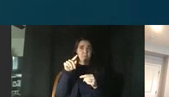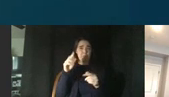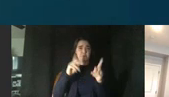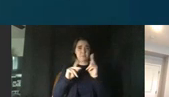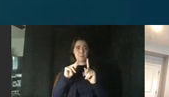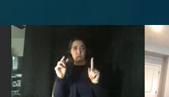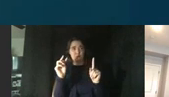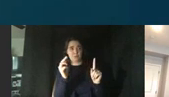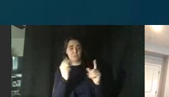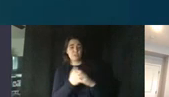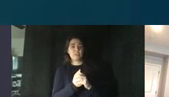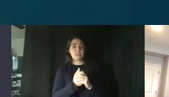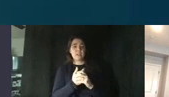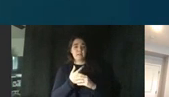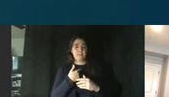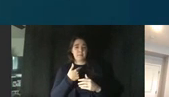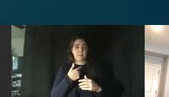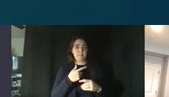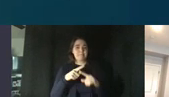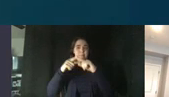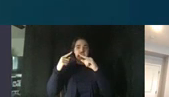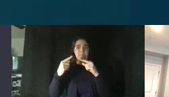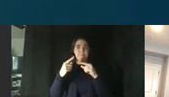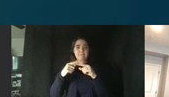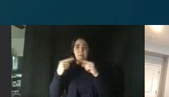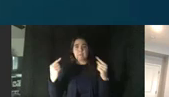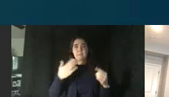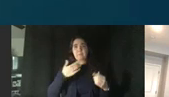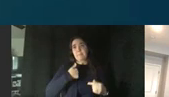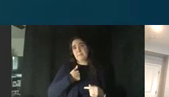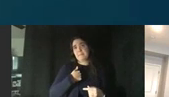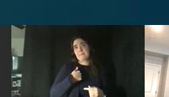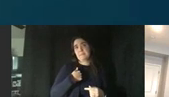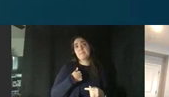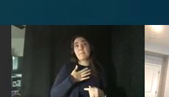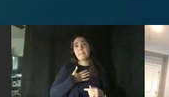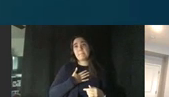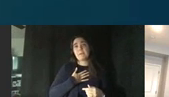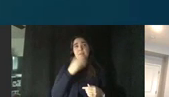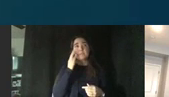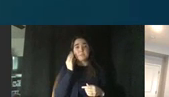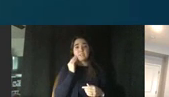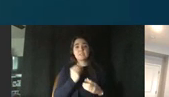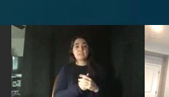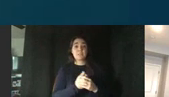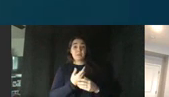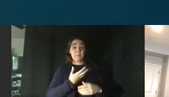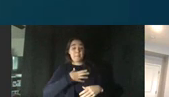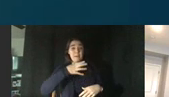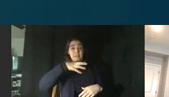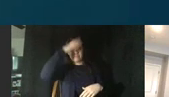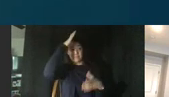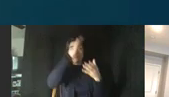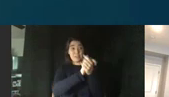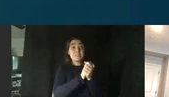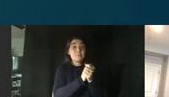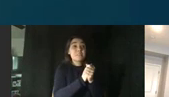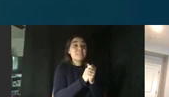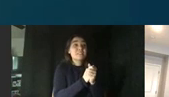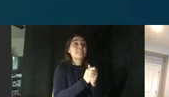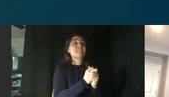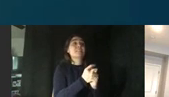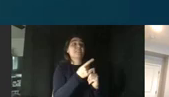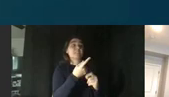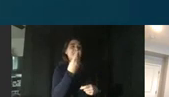explain to my husband, and he's learned it as well. Like when we first started dating, I remember he'd be like, oh, you're